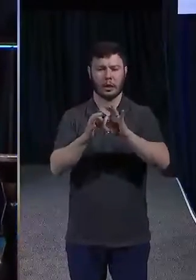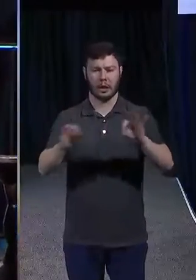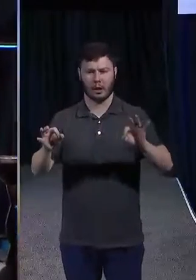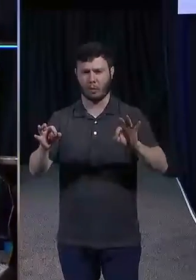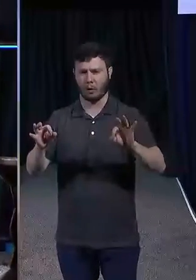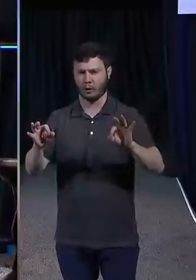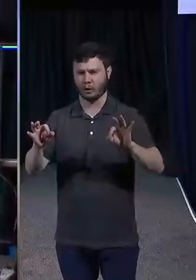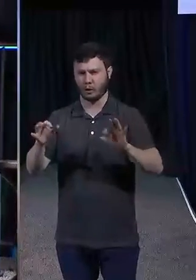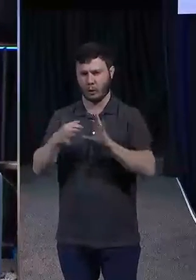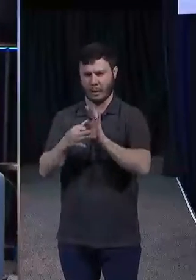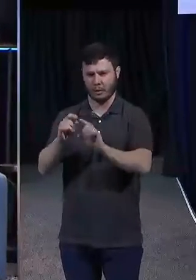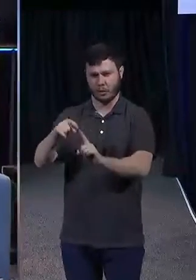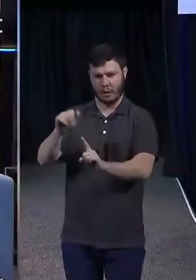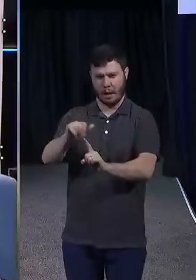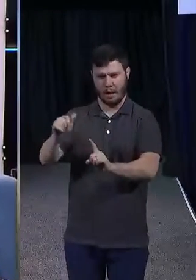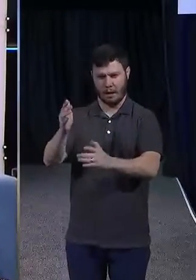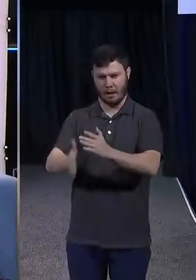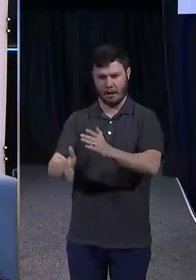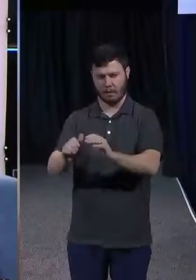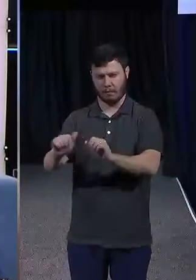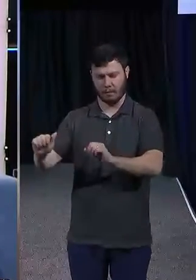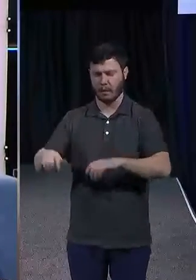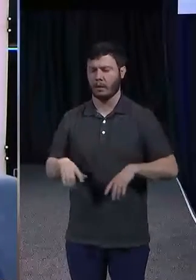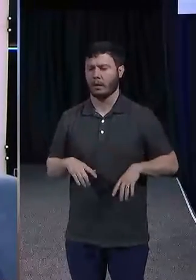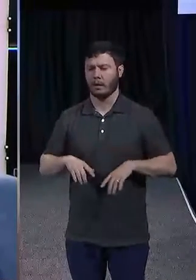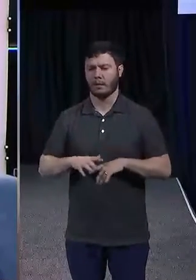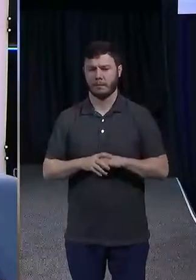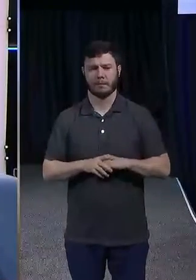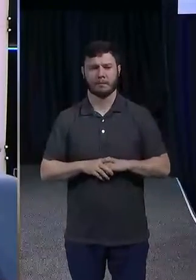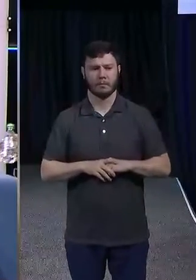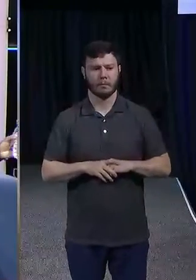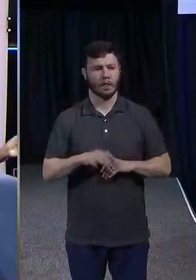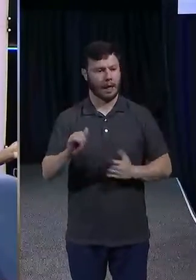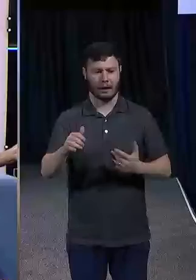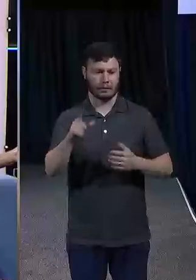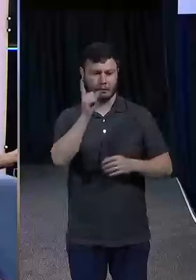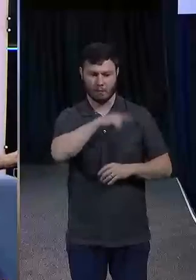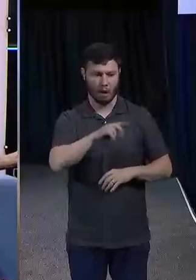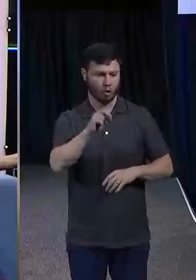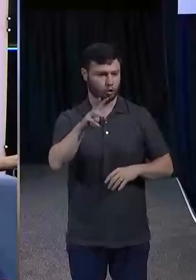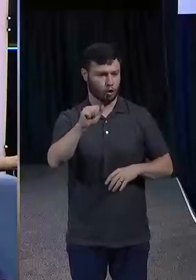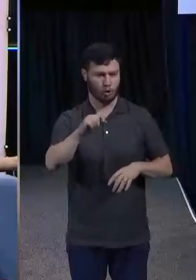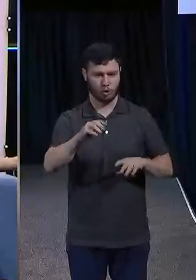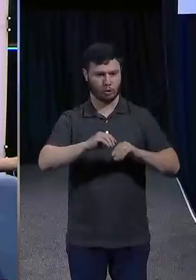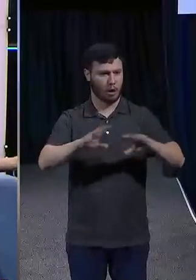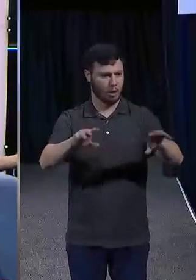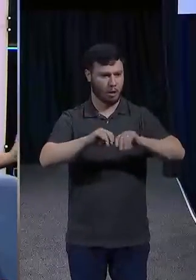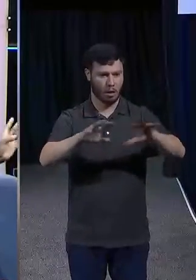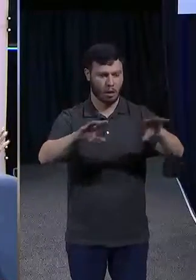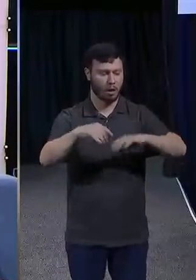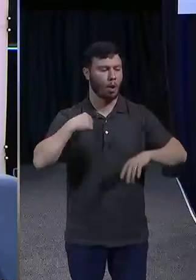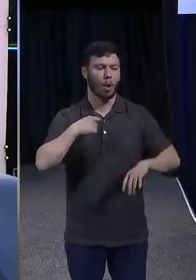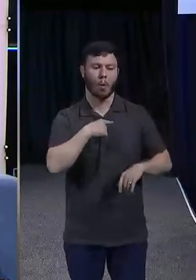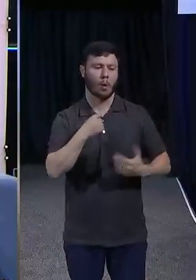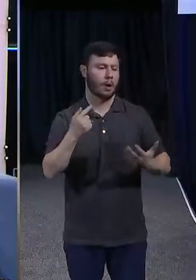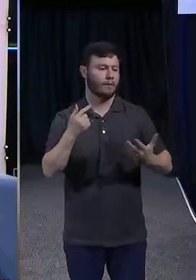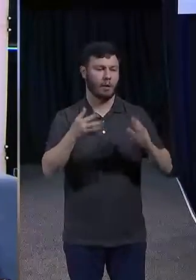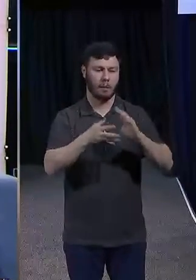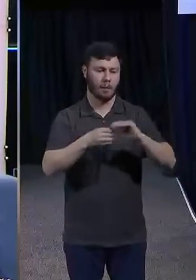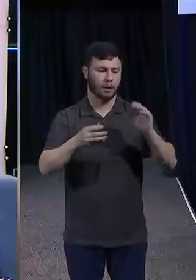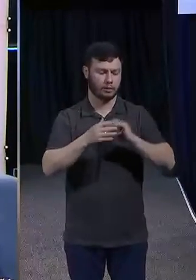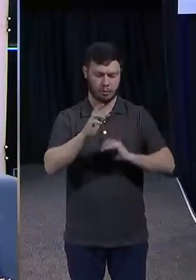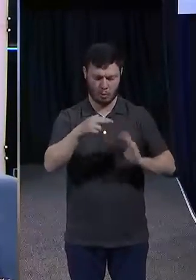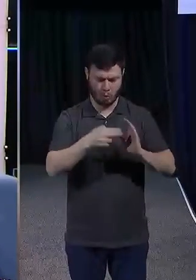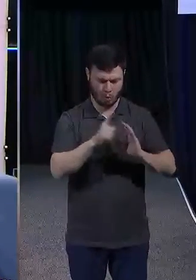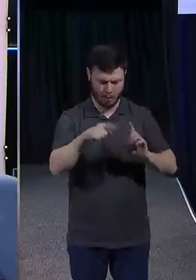that, because it is propaganda. And we've talked about this role of